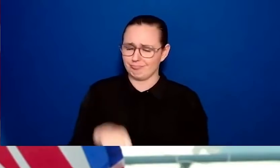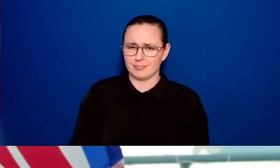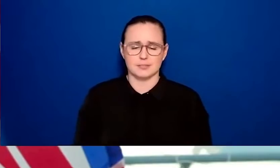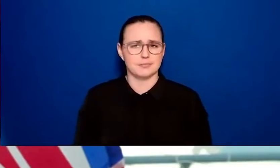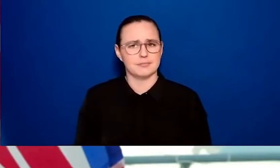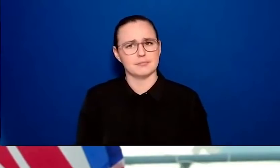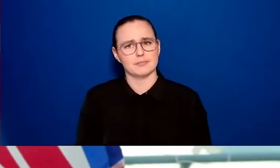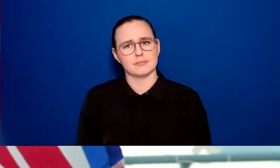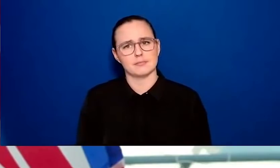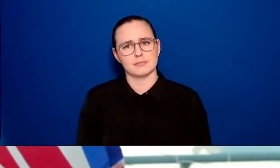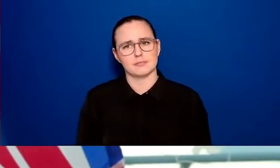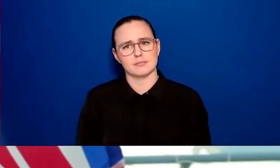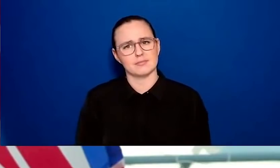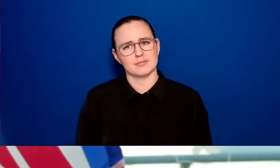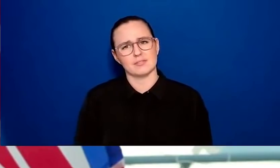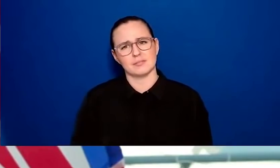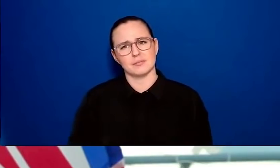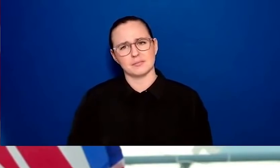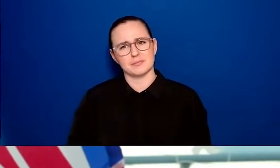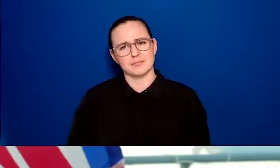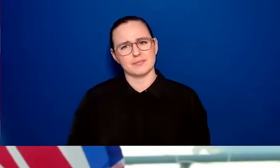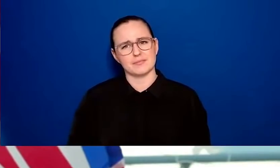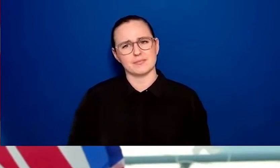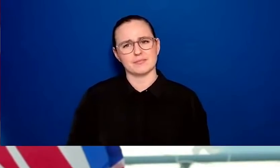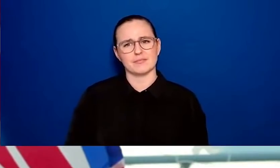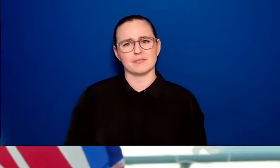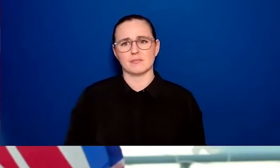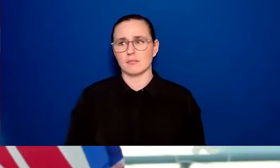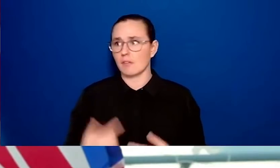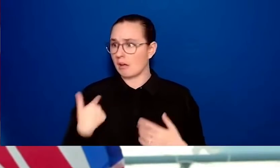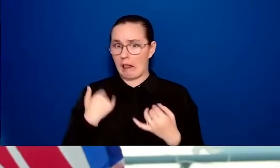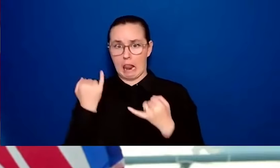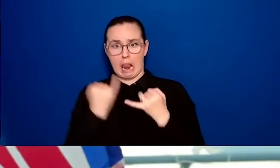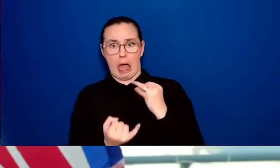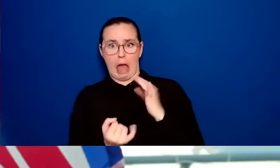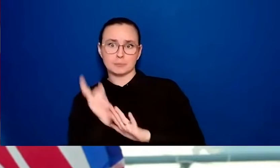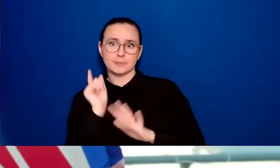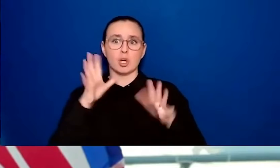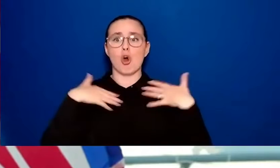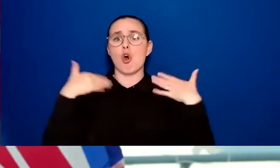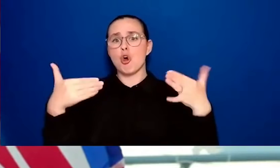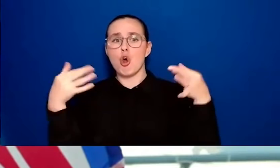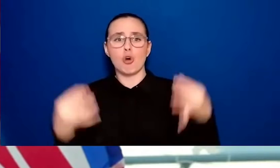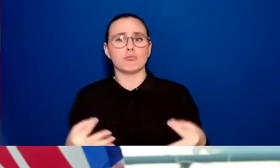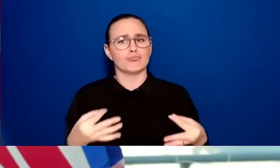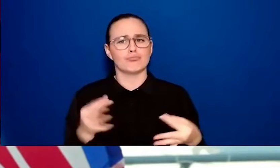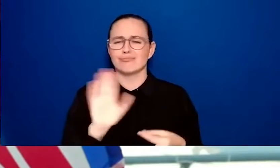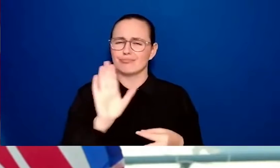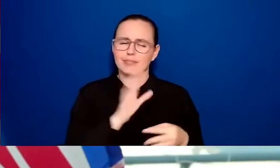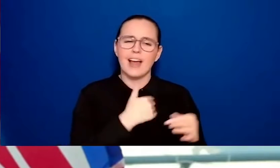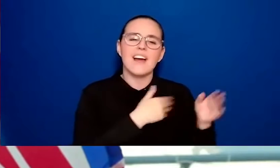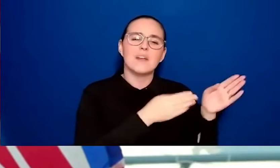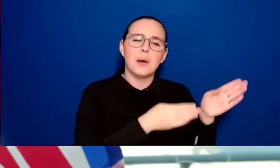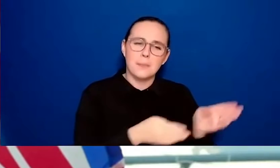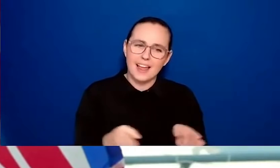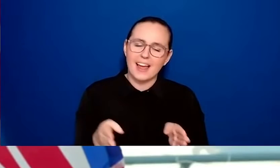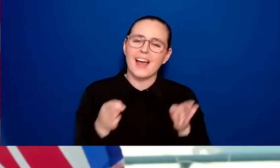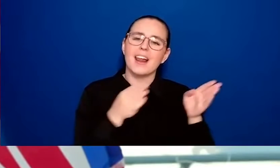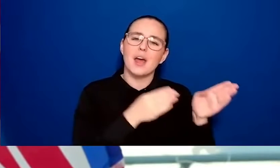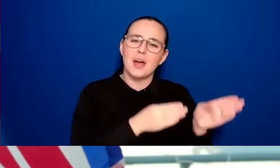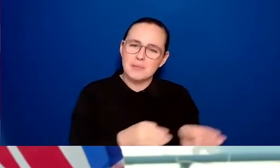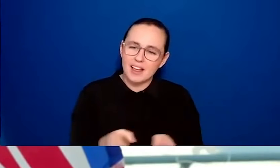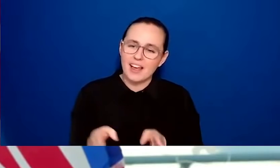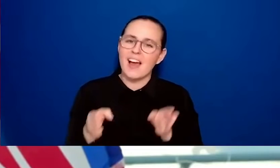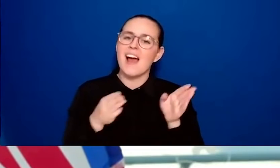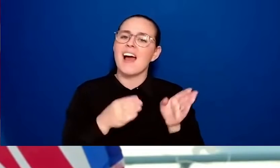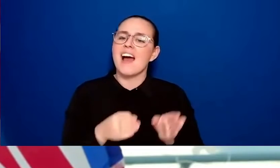something that has been in the works for some time. I did want to make it very clear today because there is some talk, we